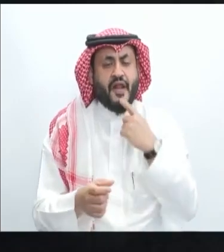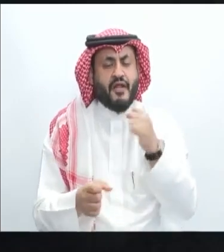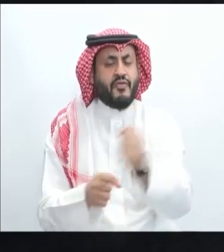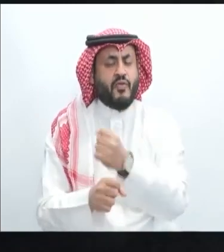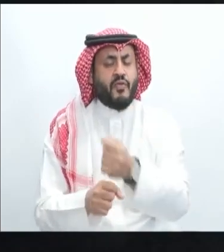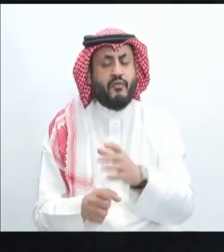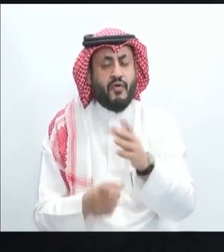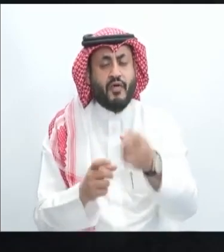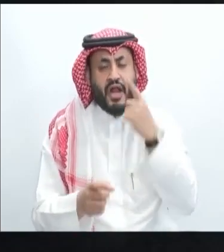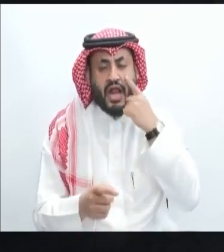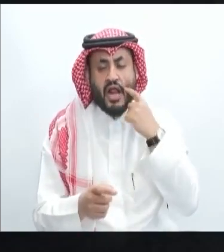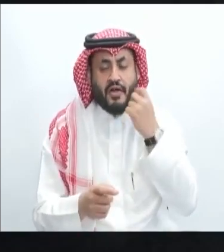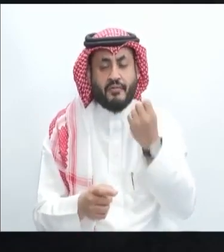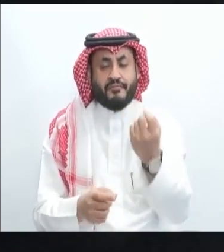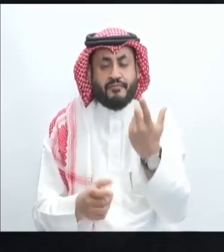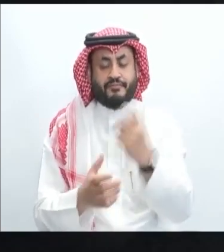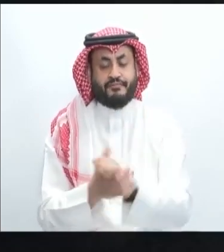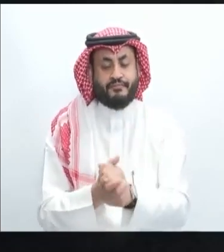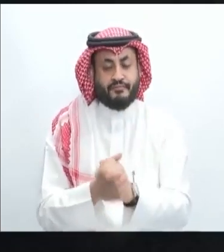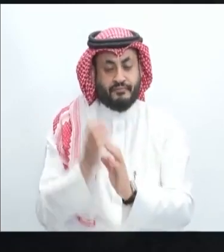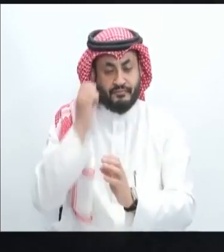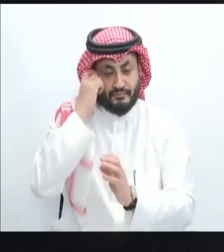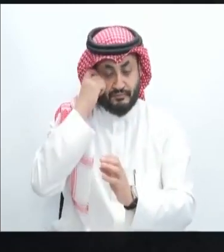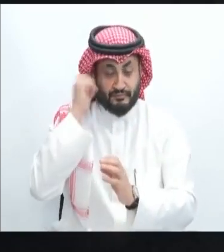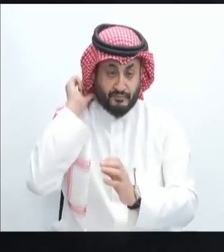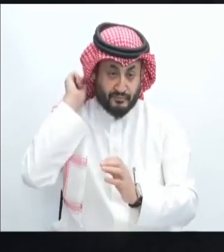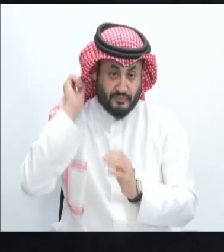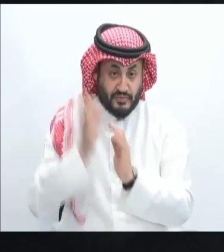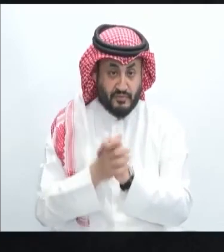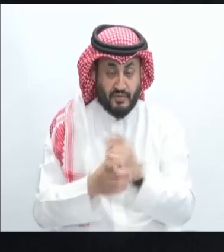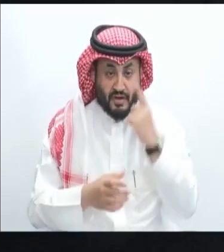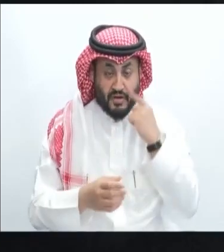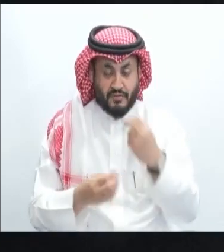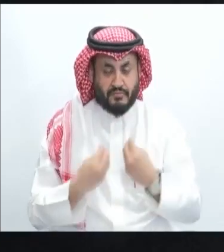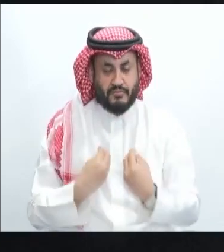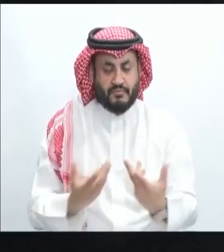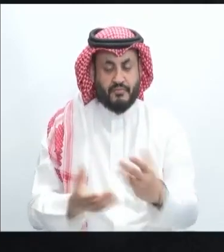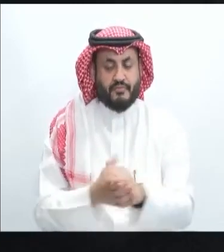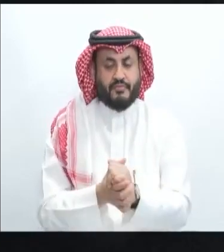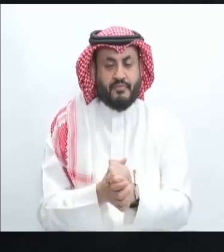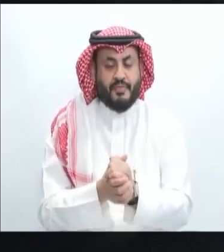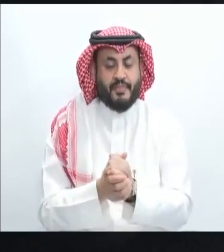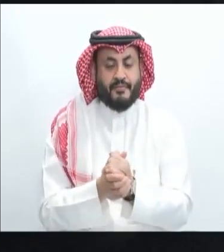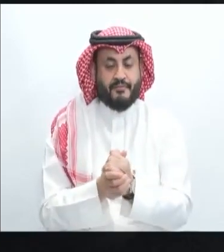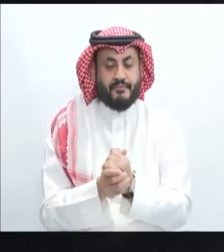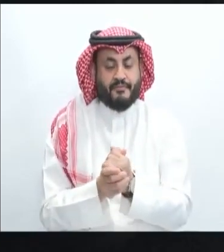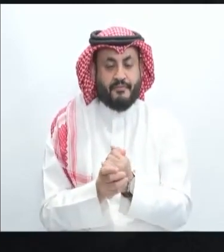life? So healthy life is where we can be fit, where we can